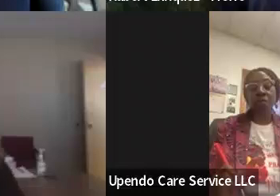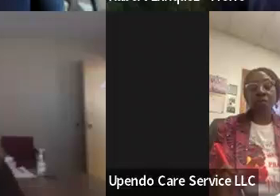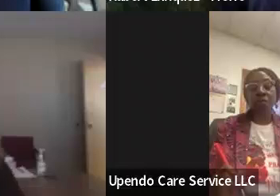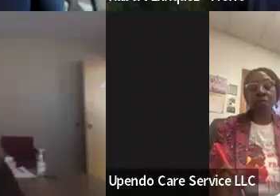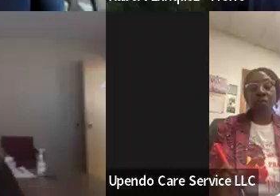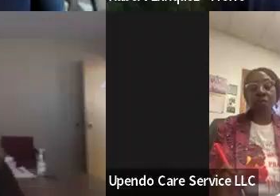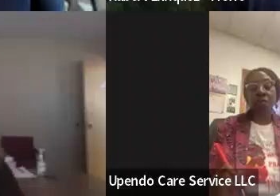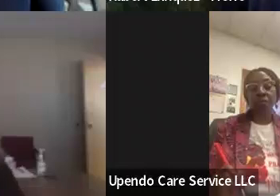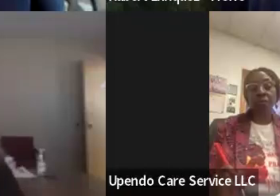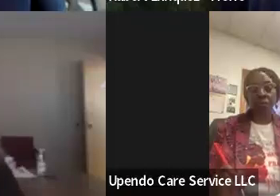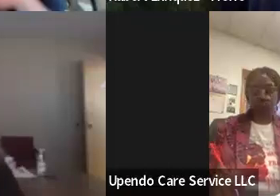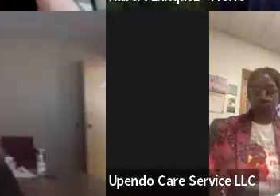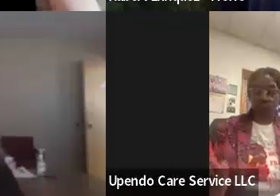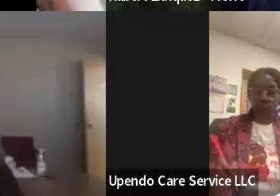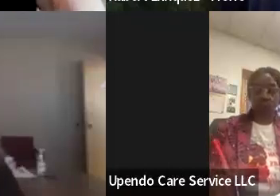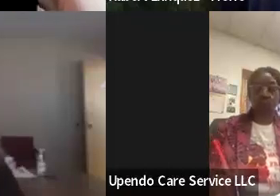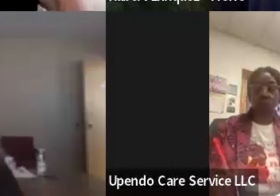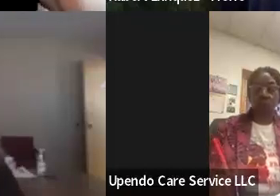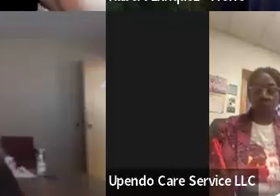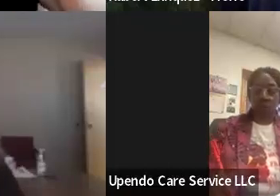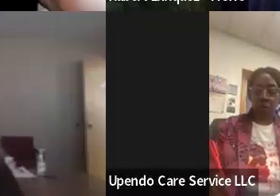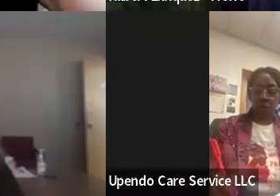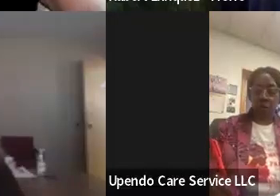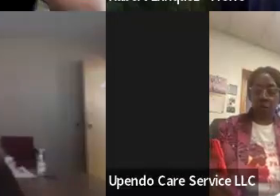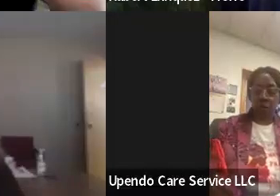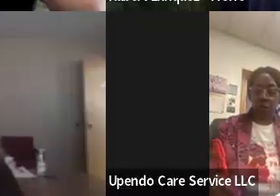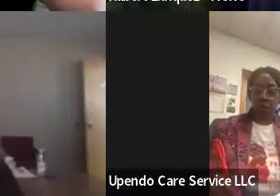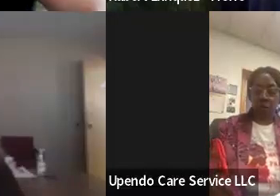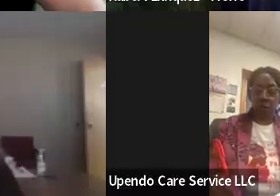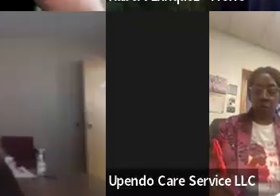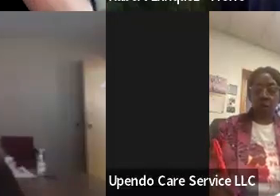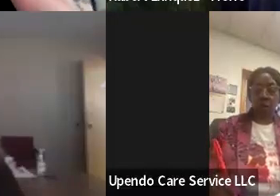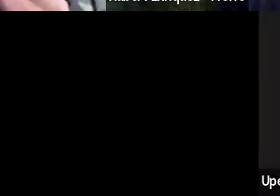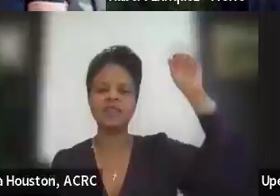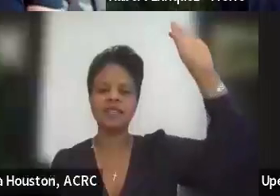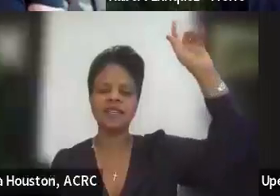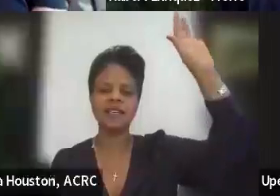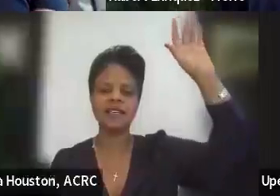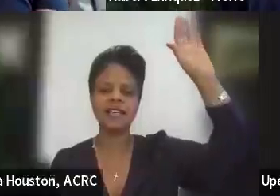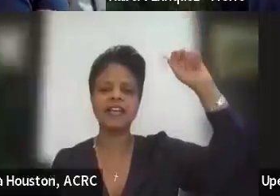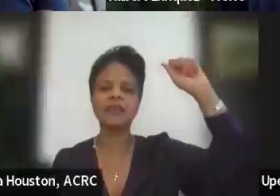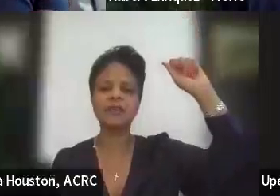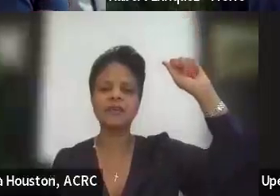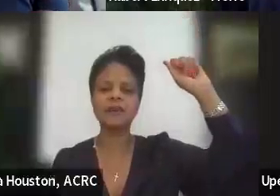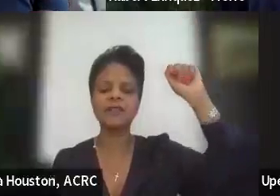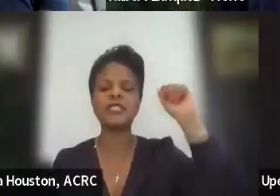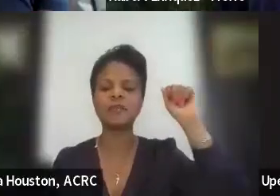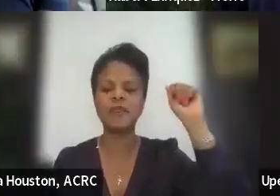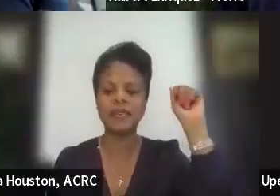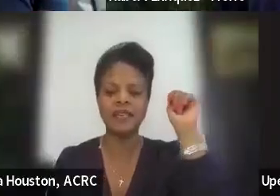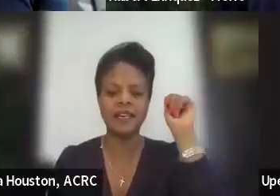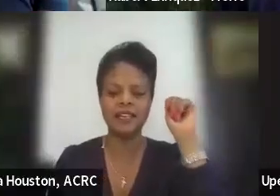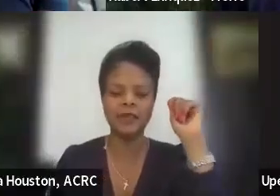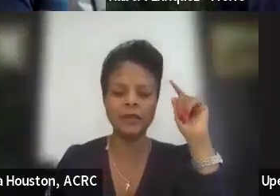families, and now this is training is for the community. So Michelle, can I interrupt